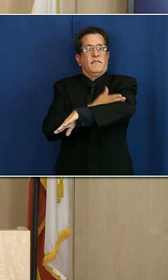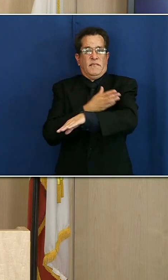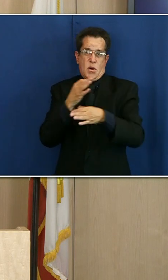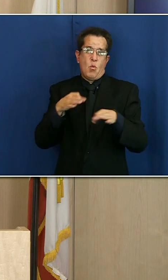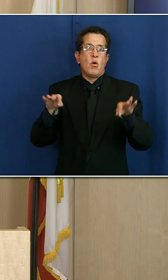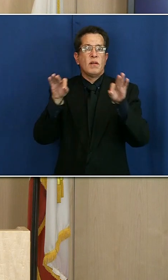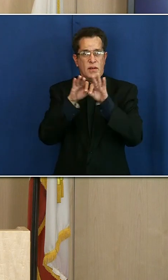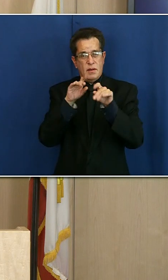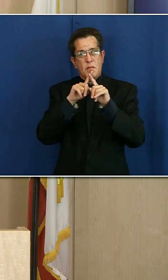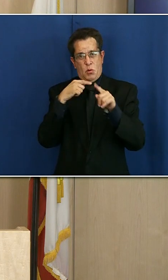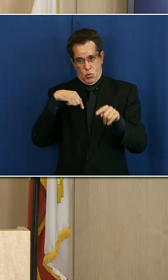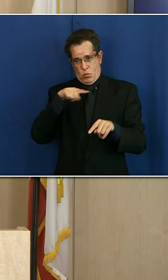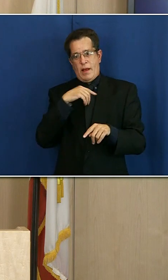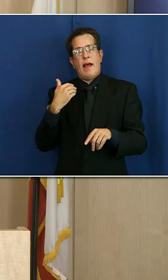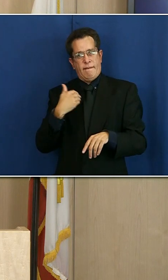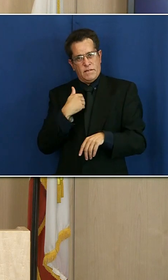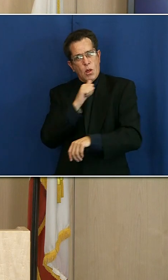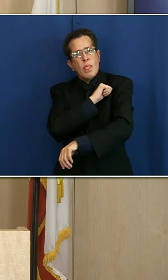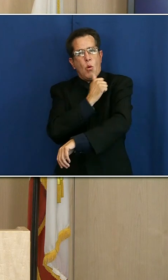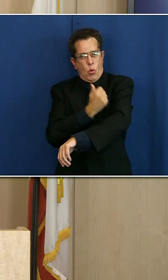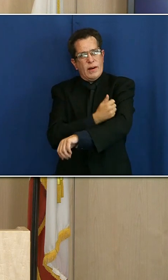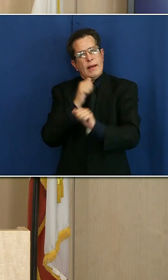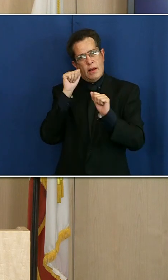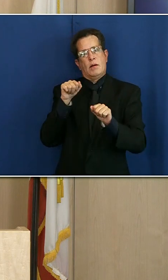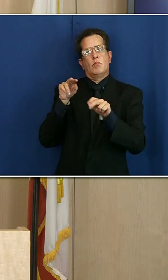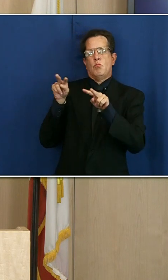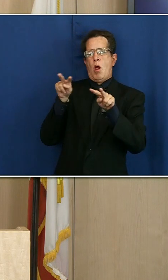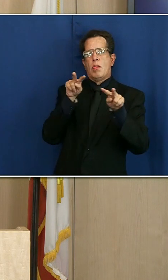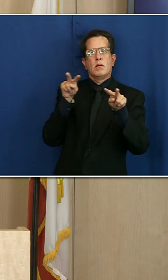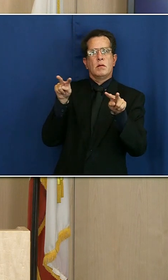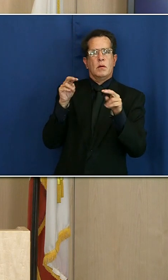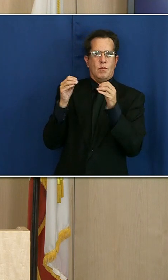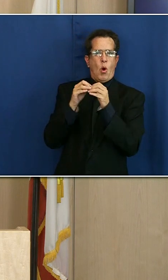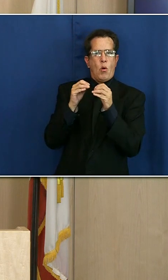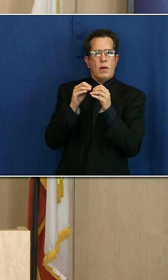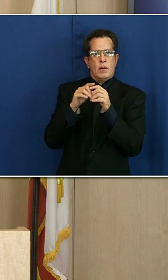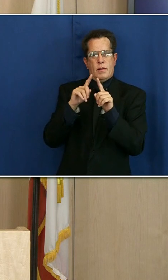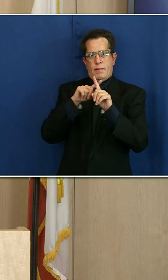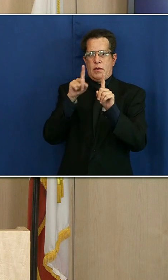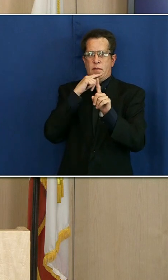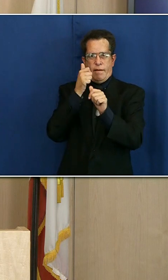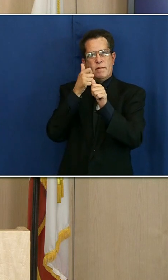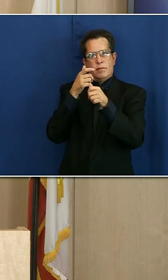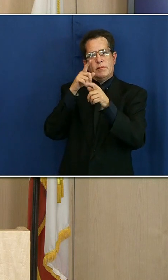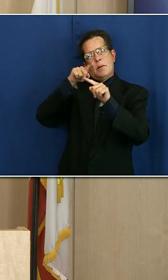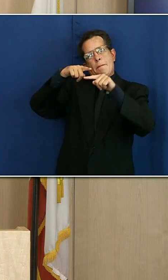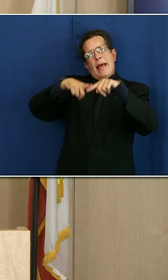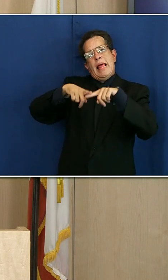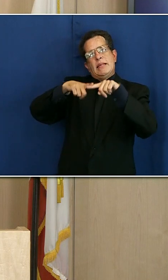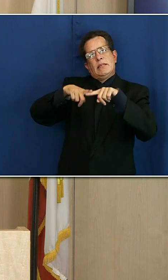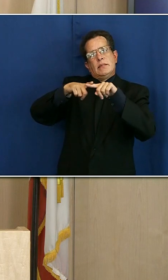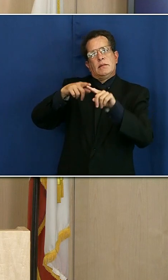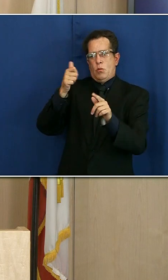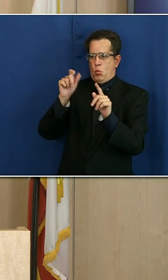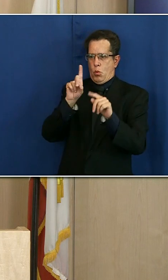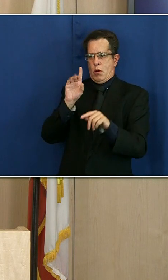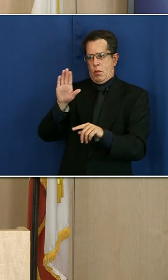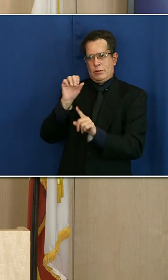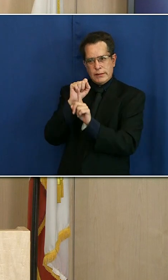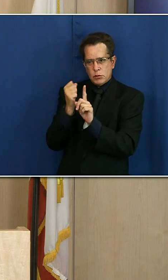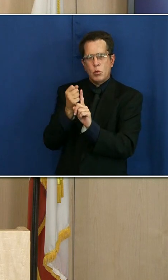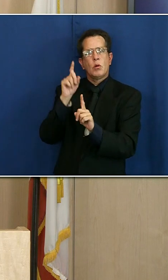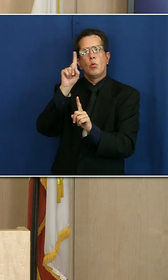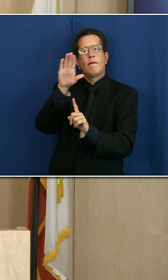some authority in the local area outside of campus, but it's for a very narrowly tailored set of violations. So